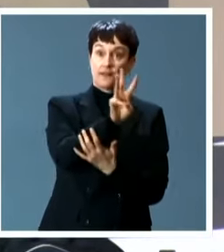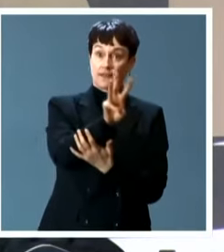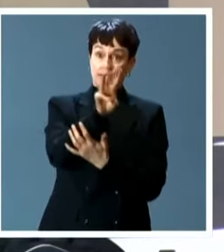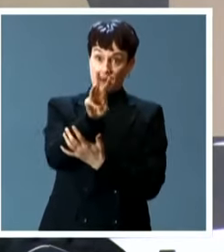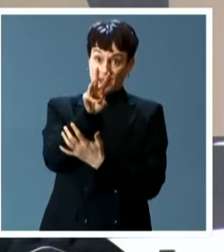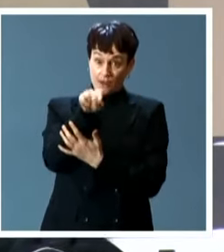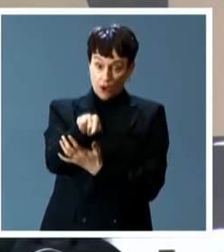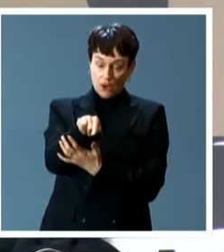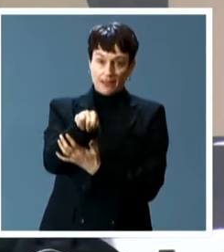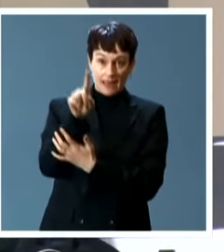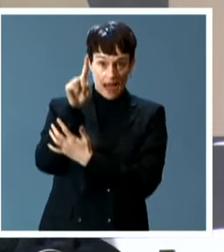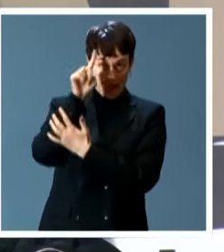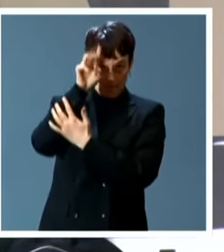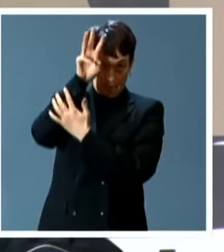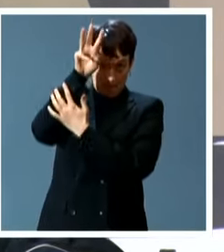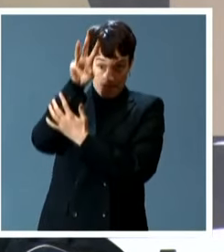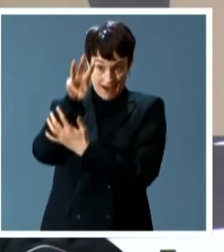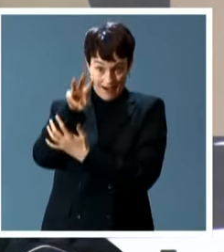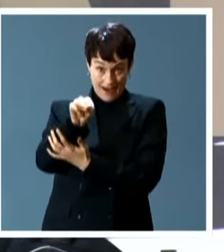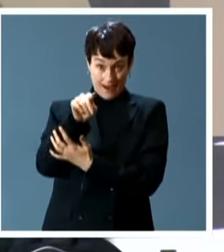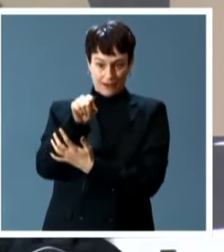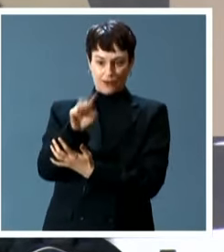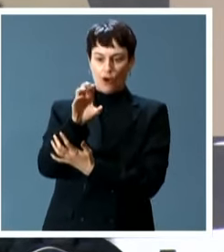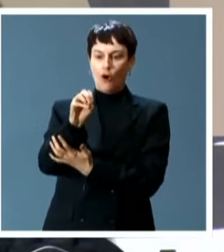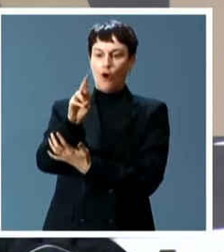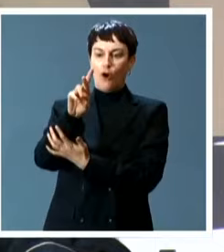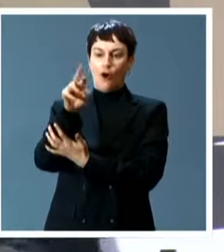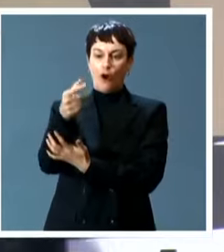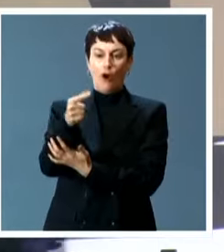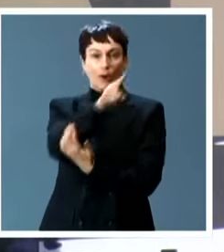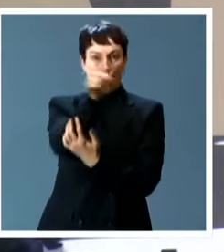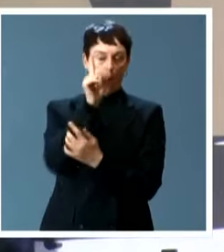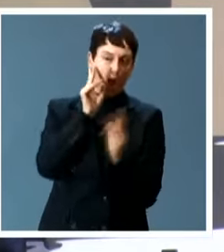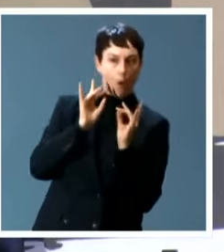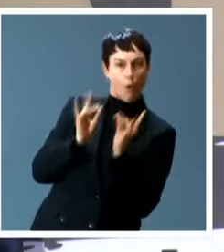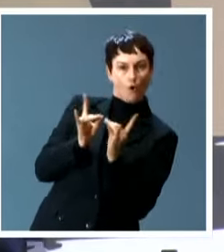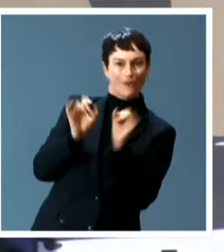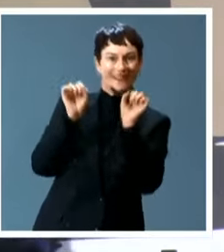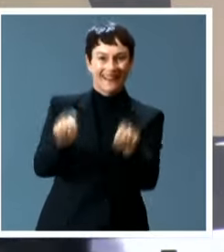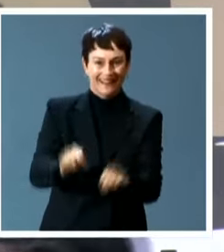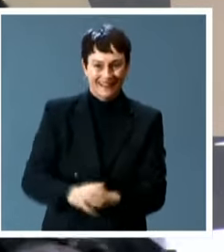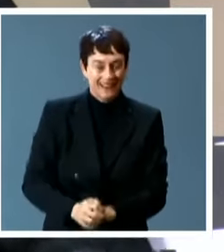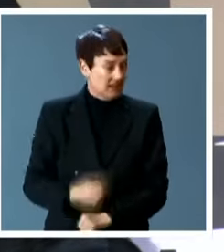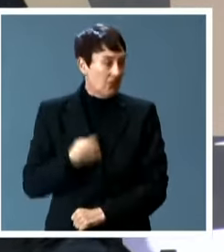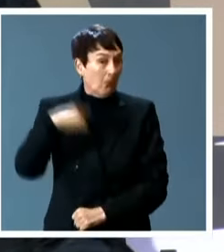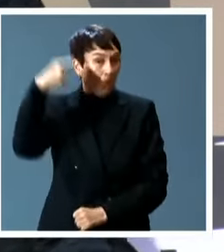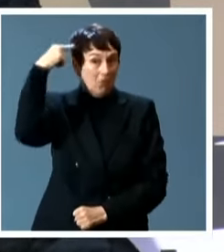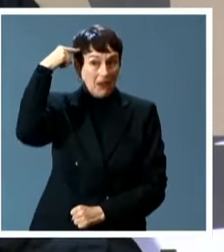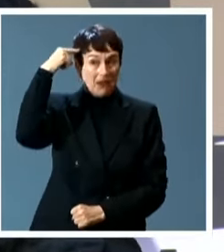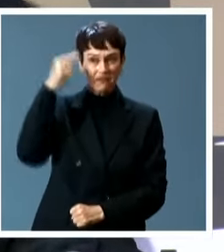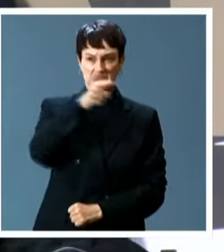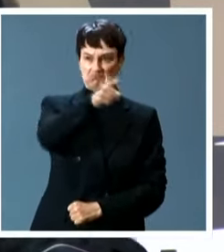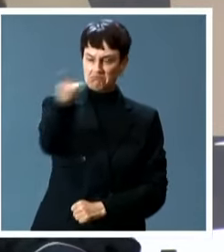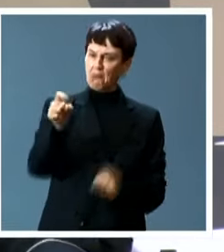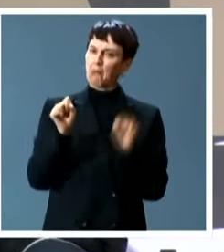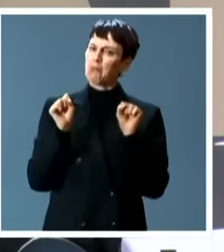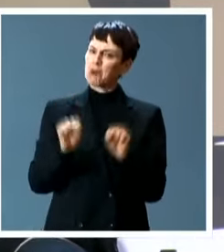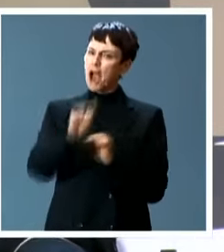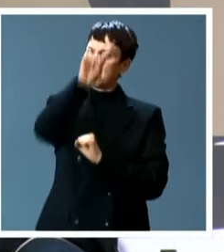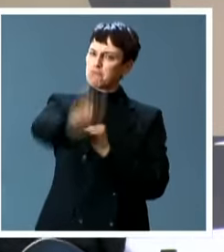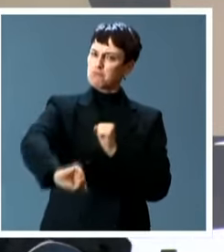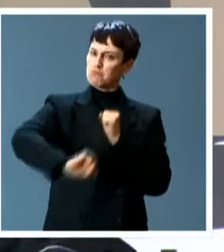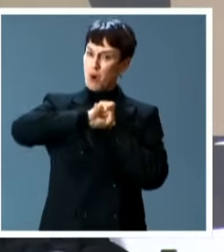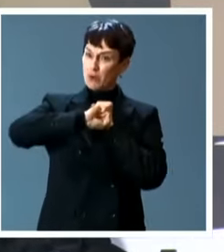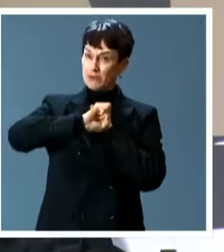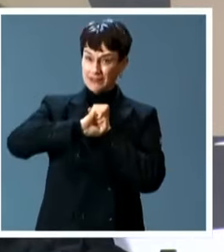www.nelsonmandela.org so that you can then watch the lecture. I think you will agree with me that in just a few minutes, Professor